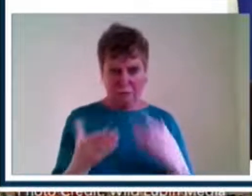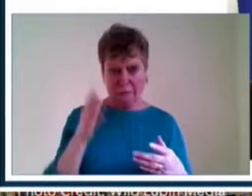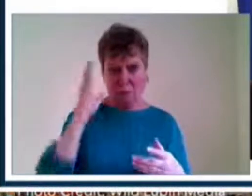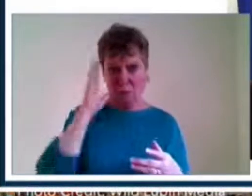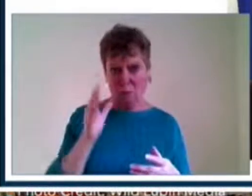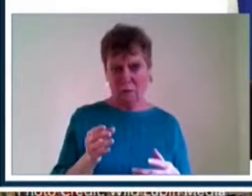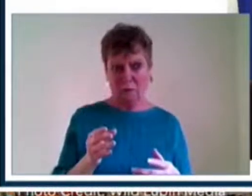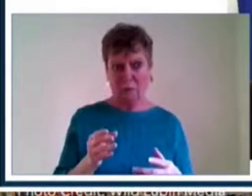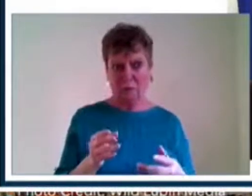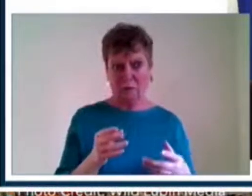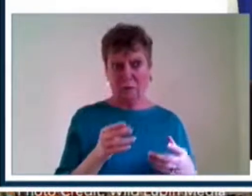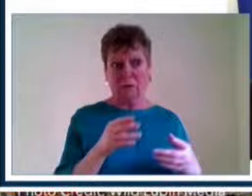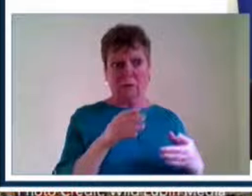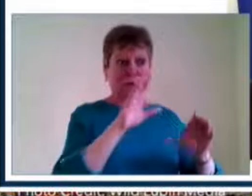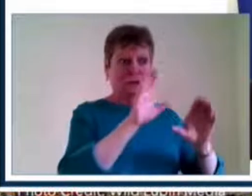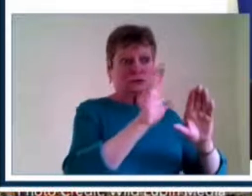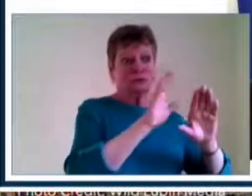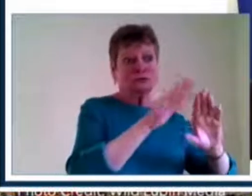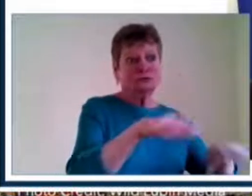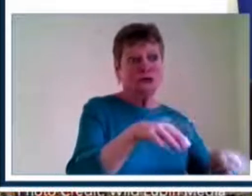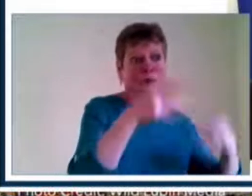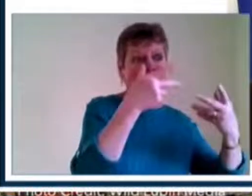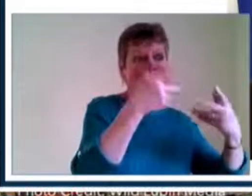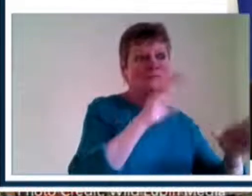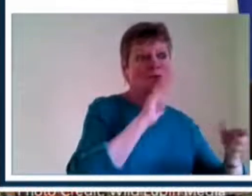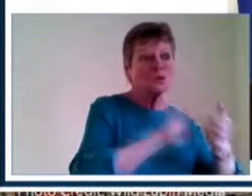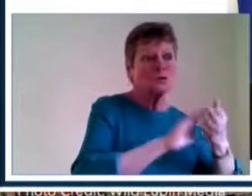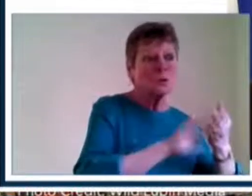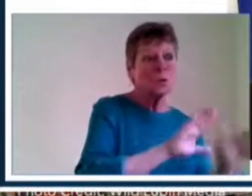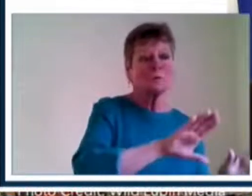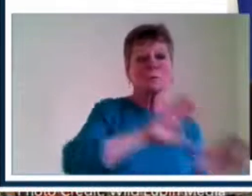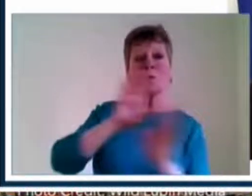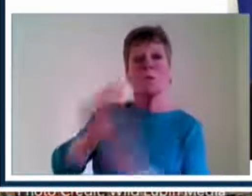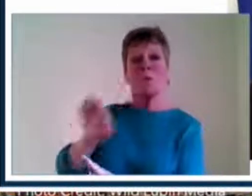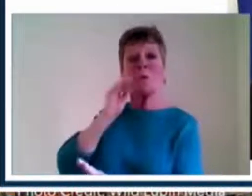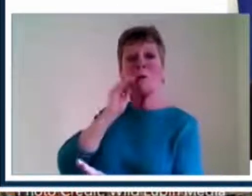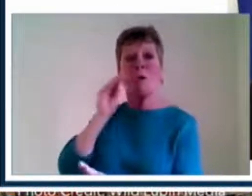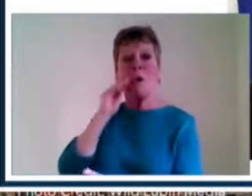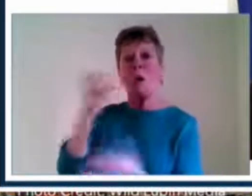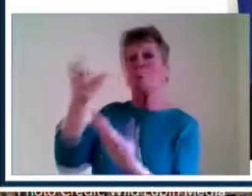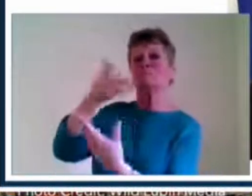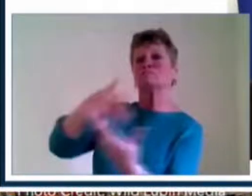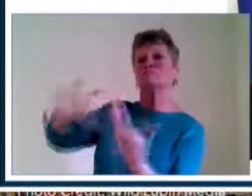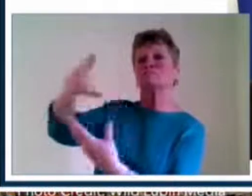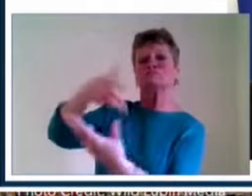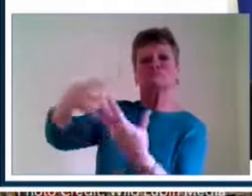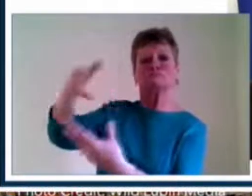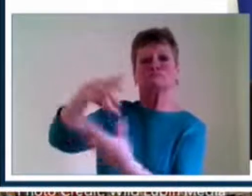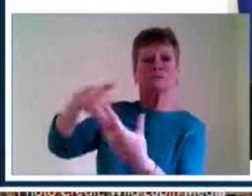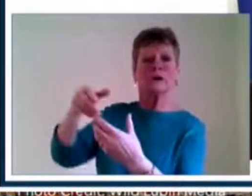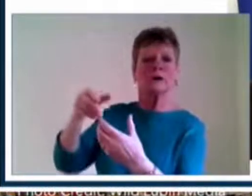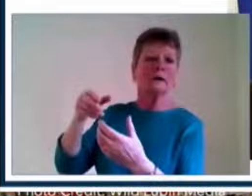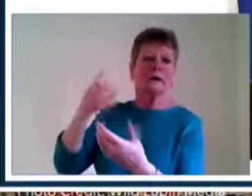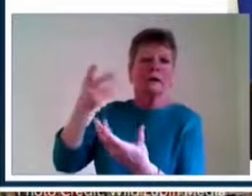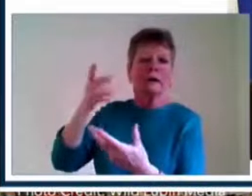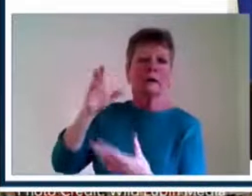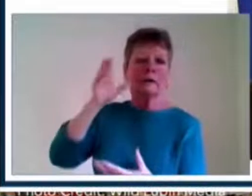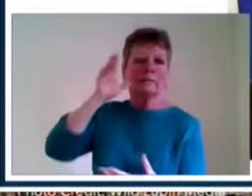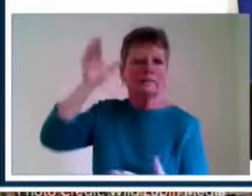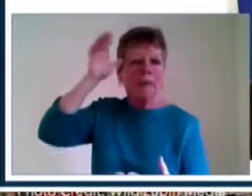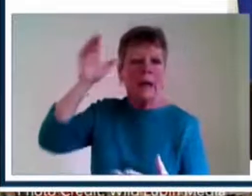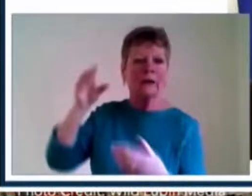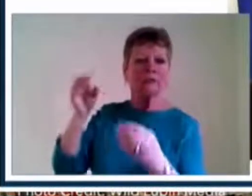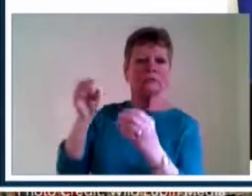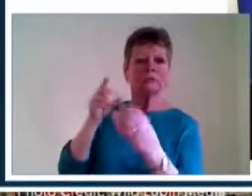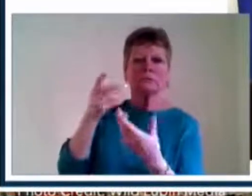these children go home and interact with their more at-risk housemates, elderly